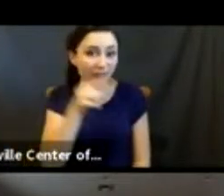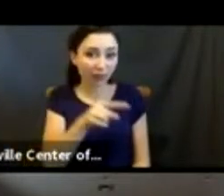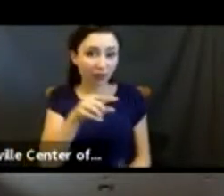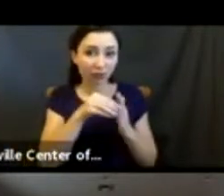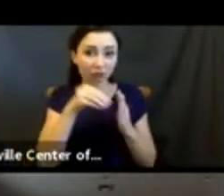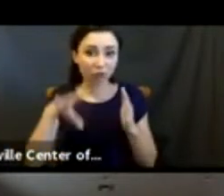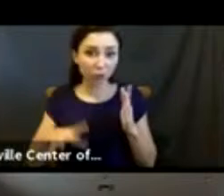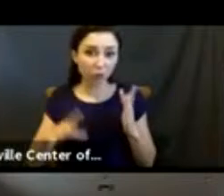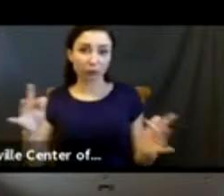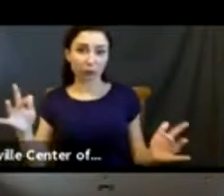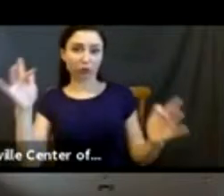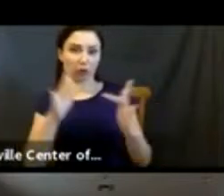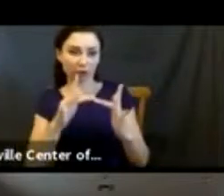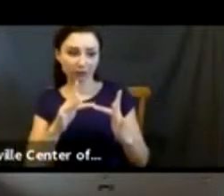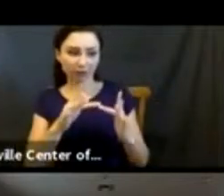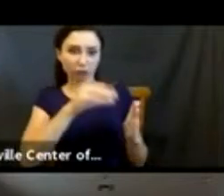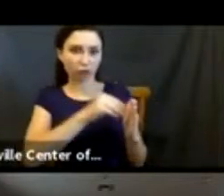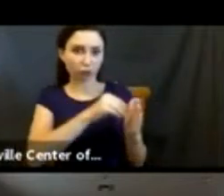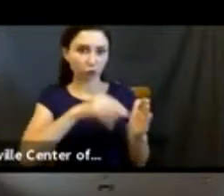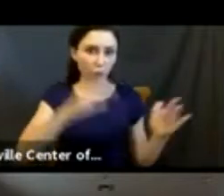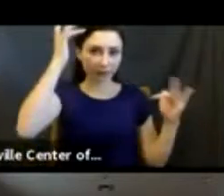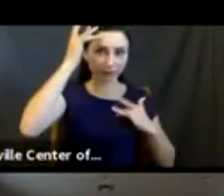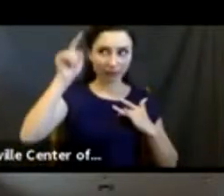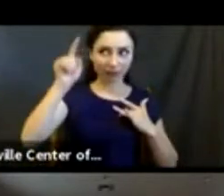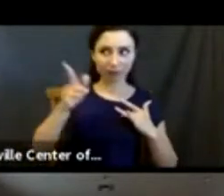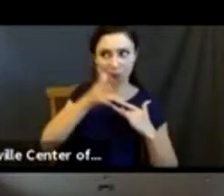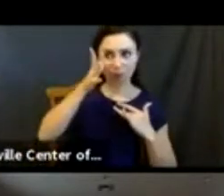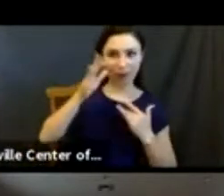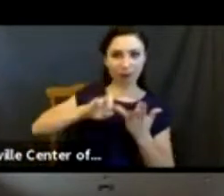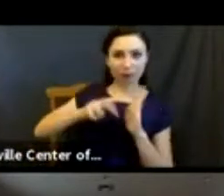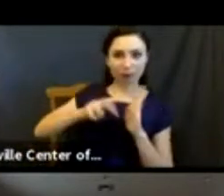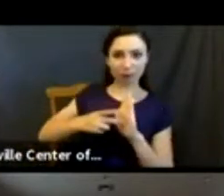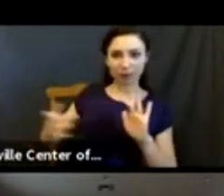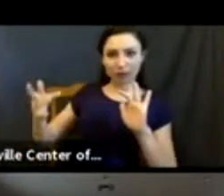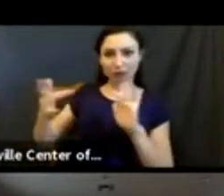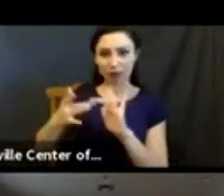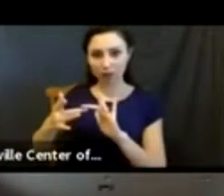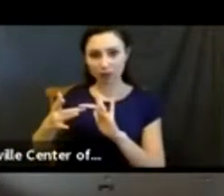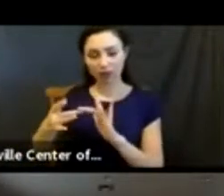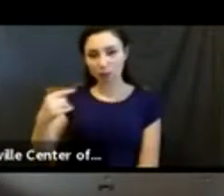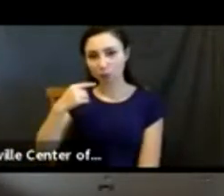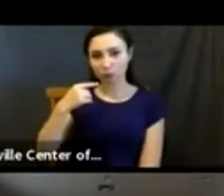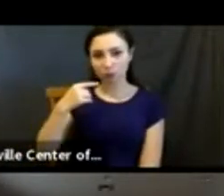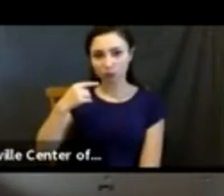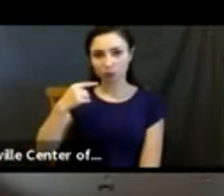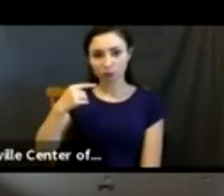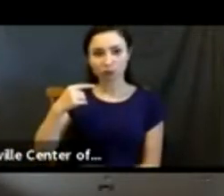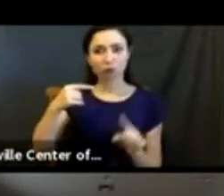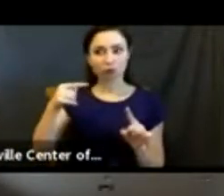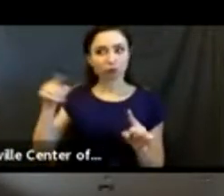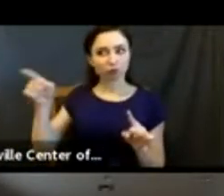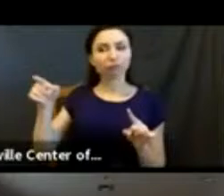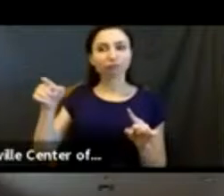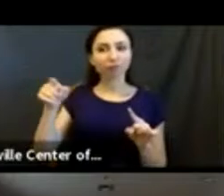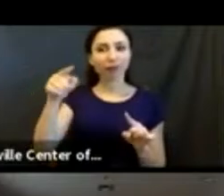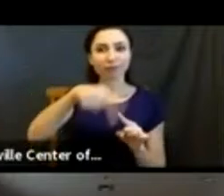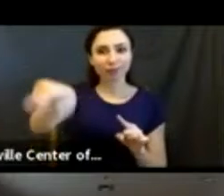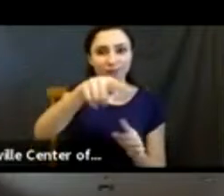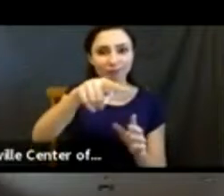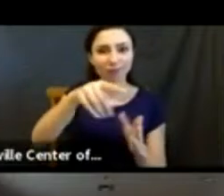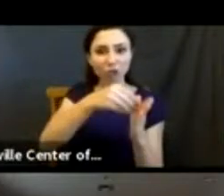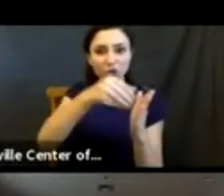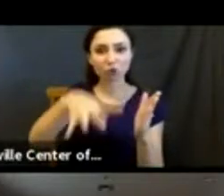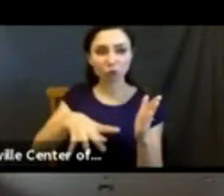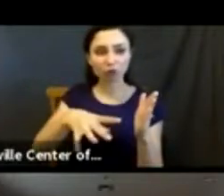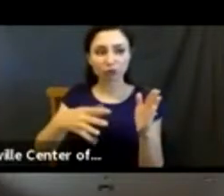were contacts are also told to quarantine, which and again, that may be people